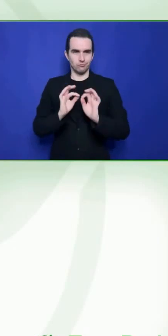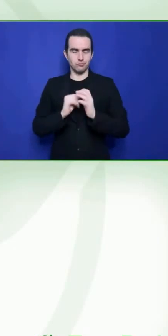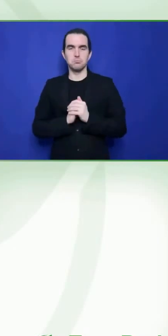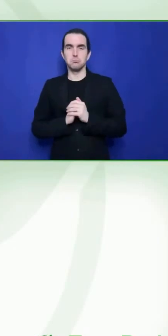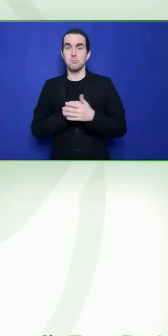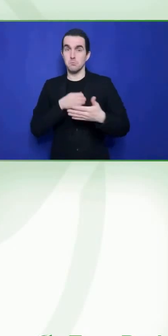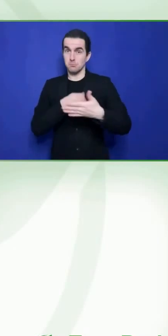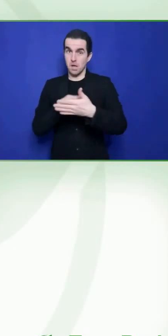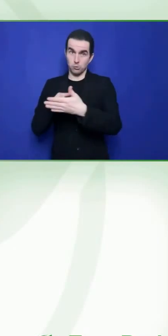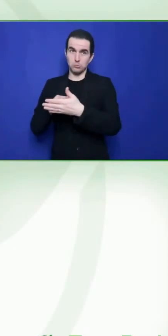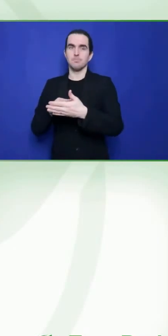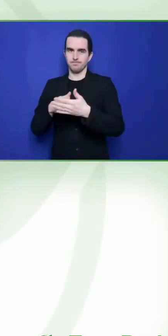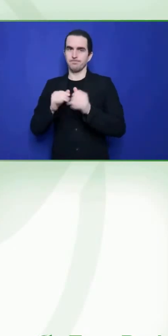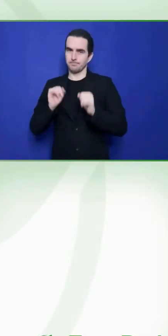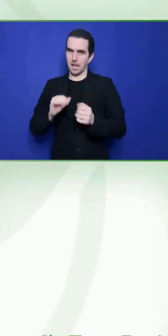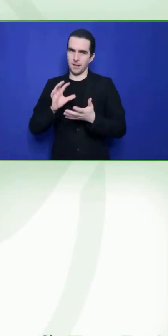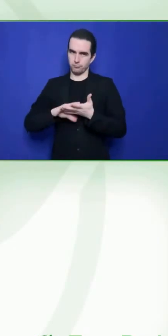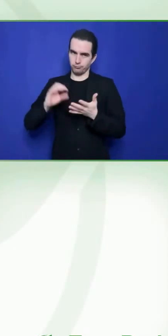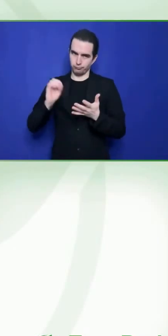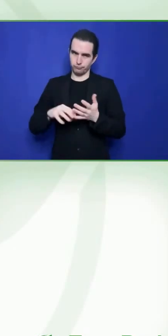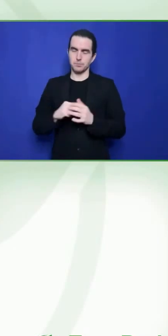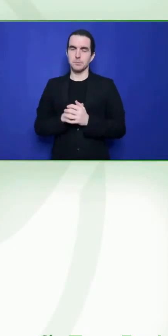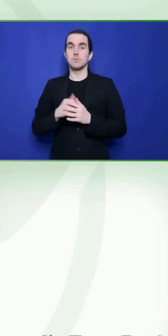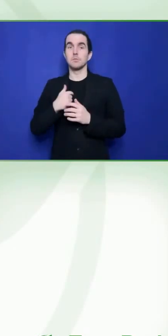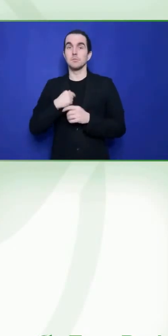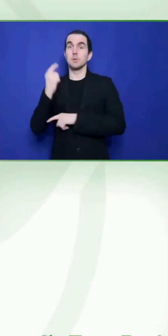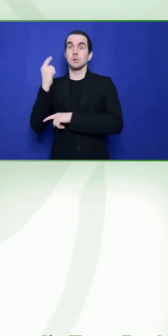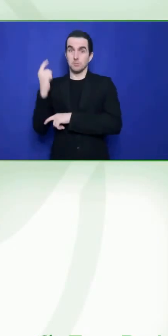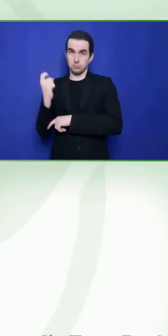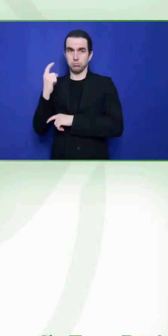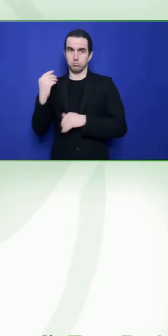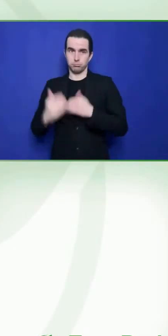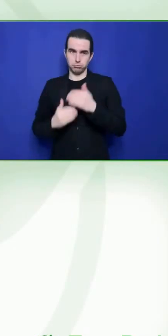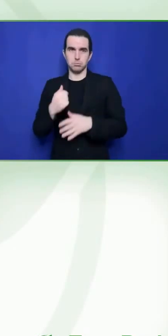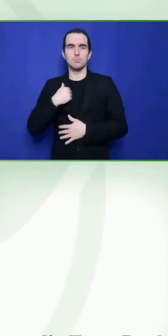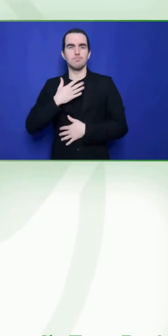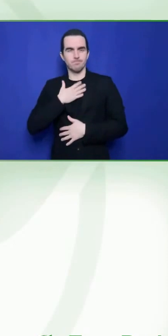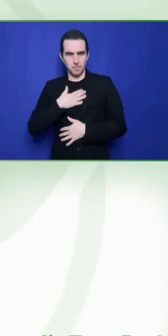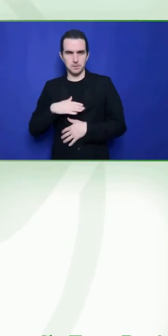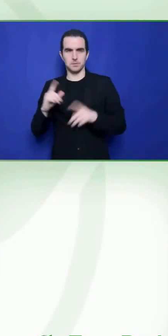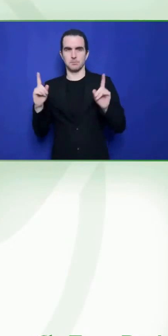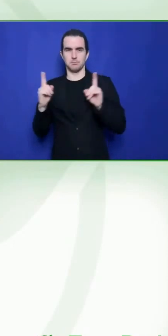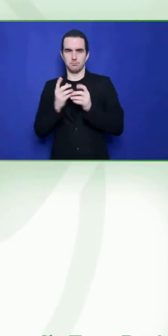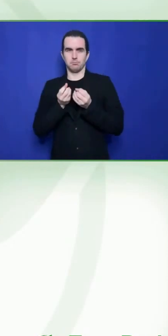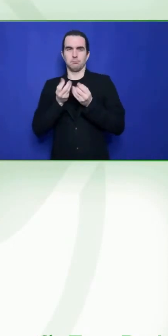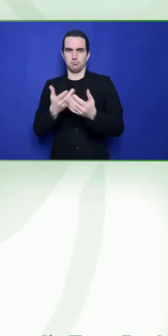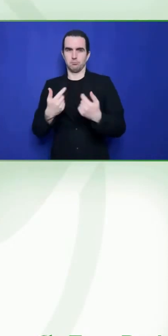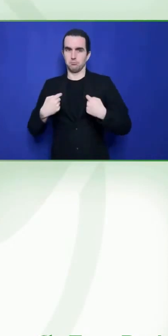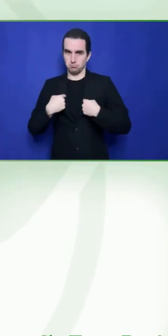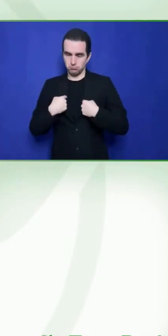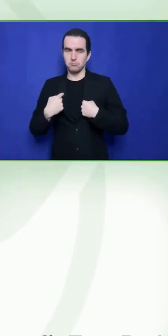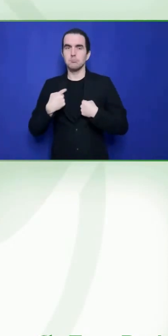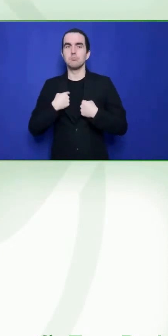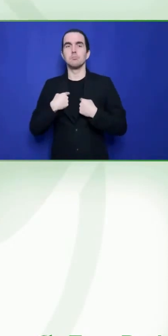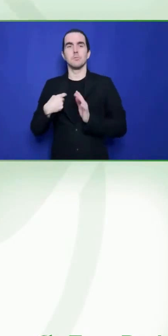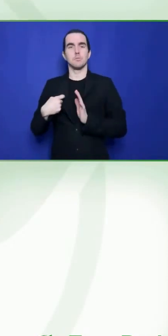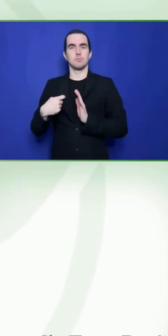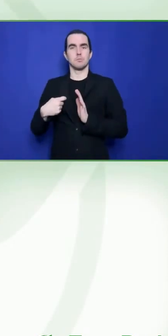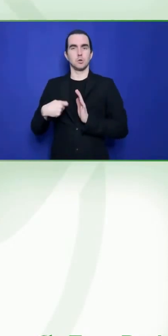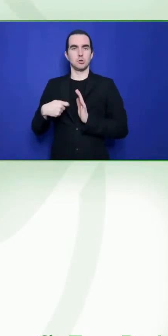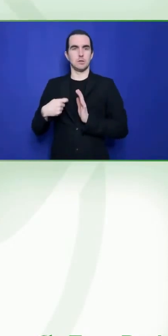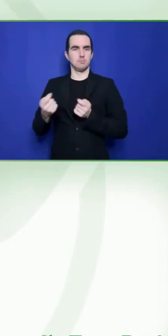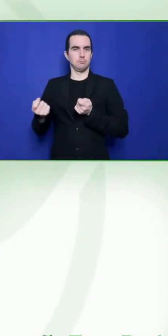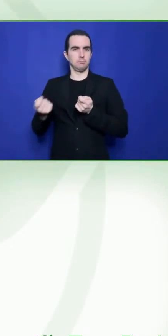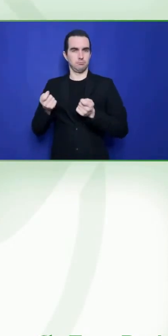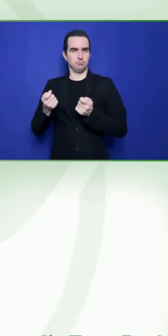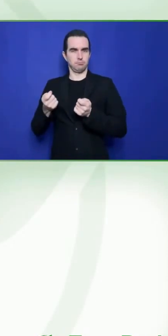male in his early 30s. I am wearing a blue dress shirt and a dark green tie. I have a cast in